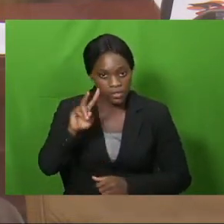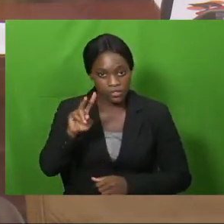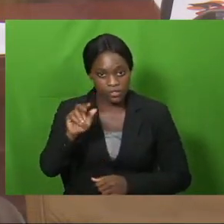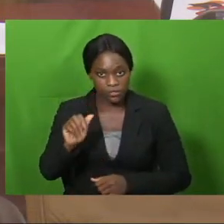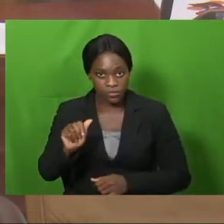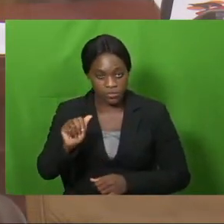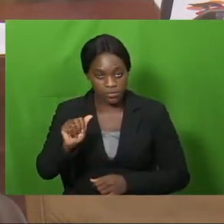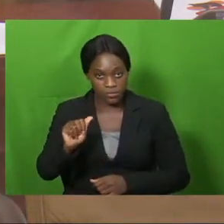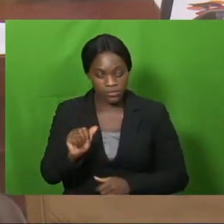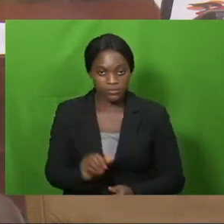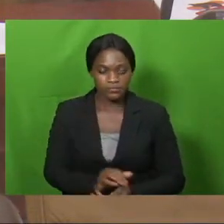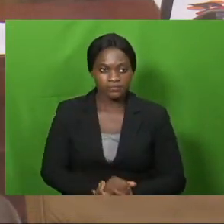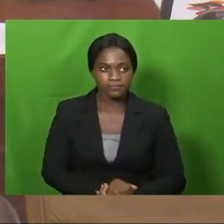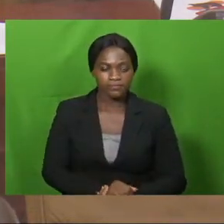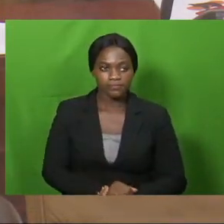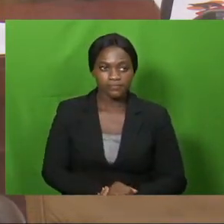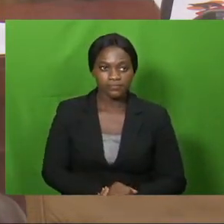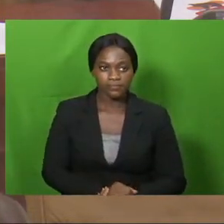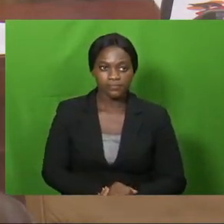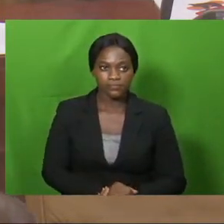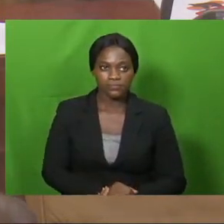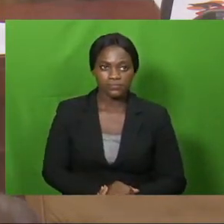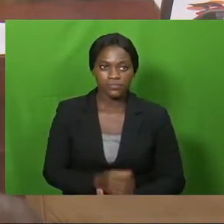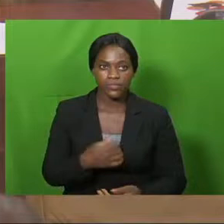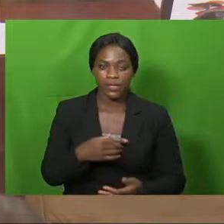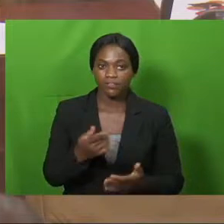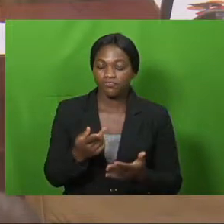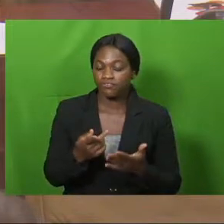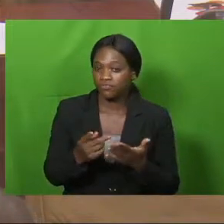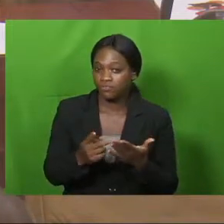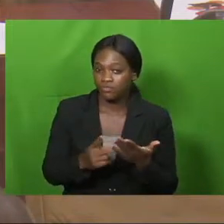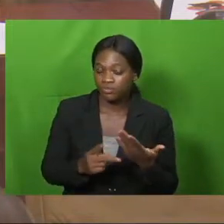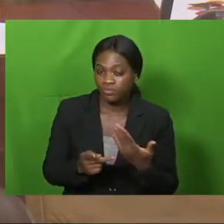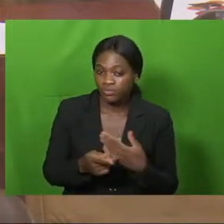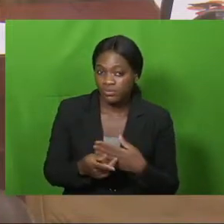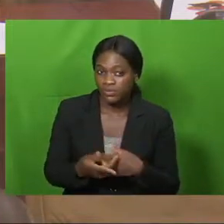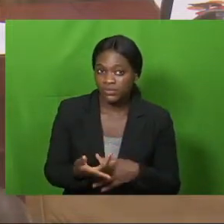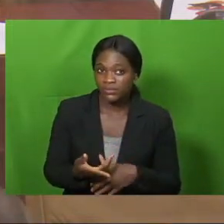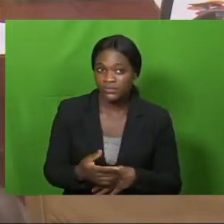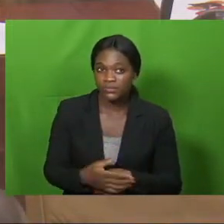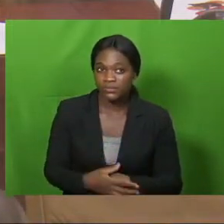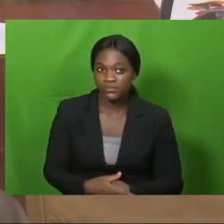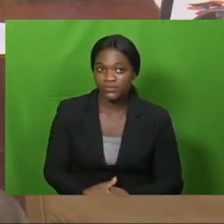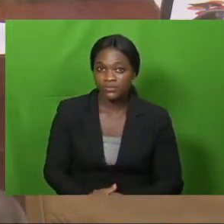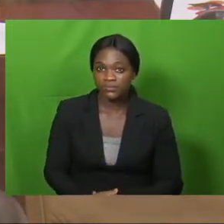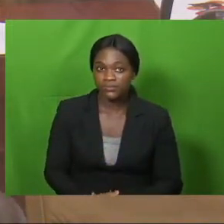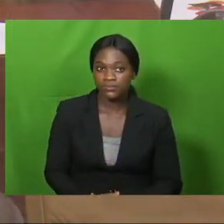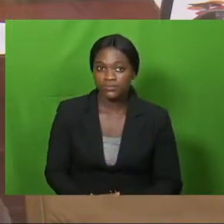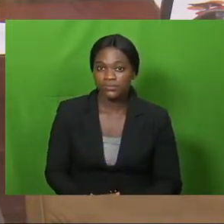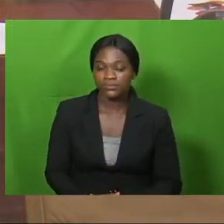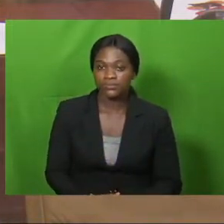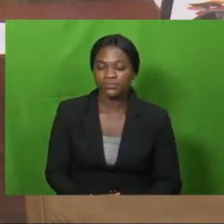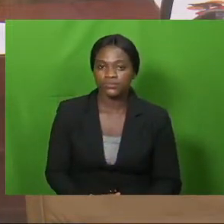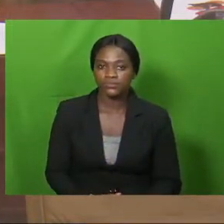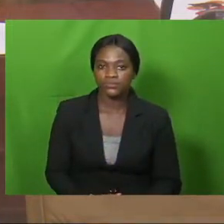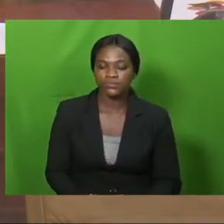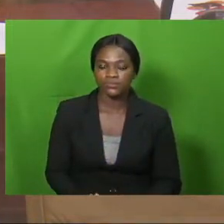together, it's problematic. If it can be corrected